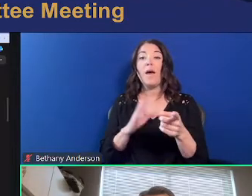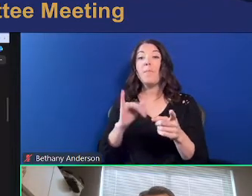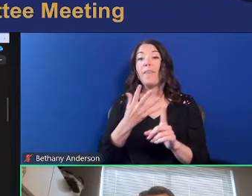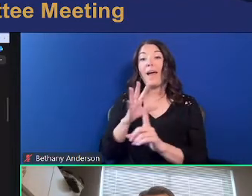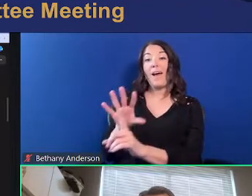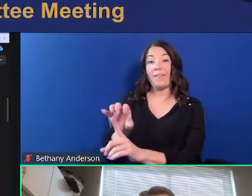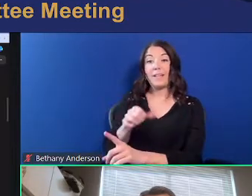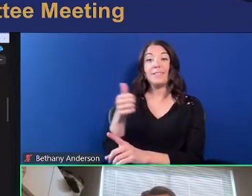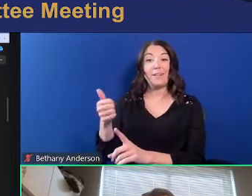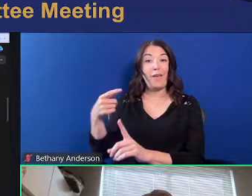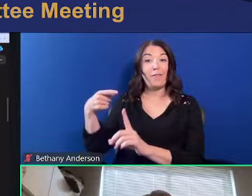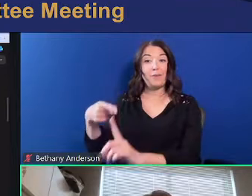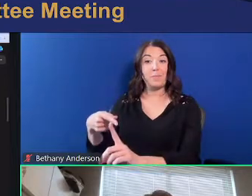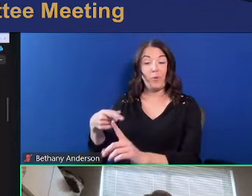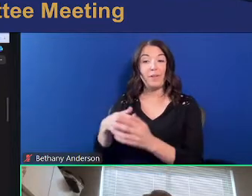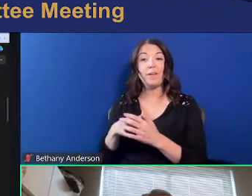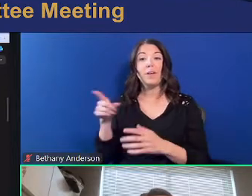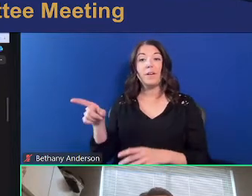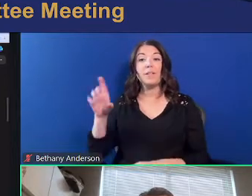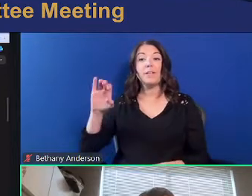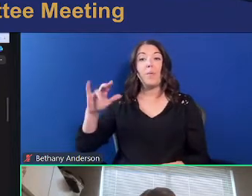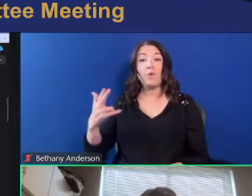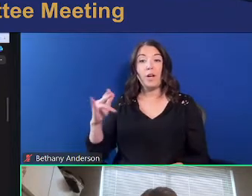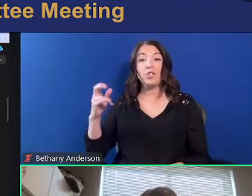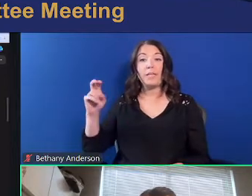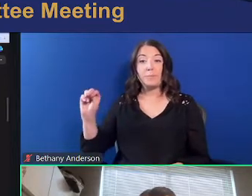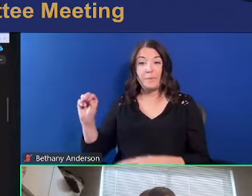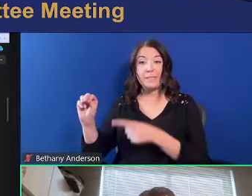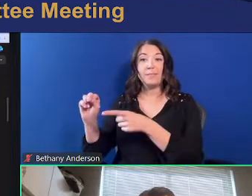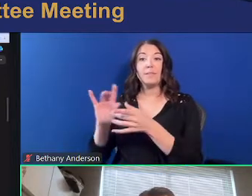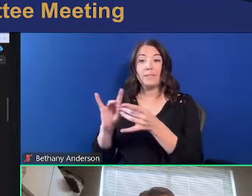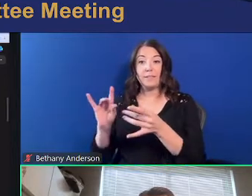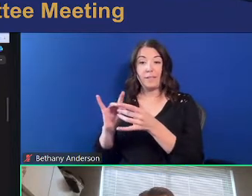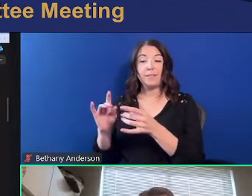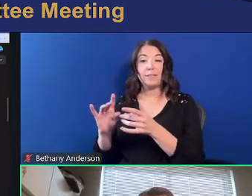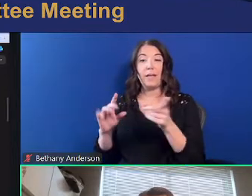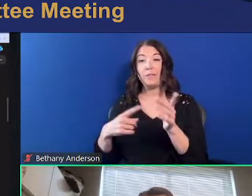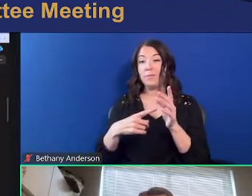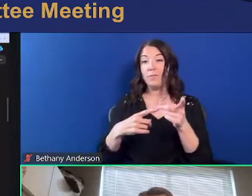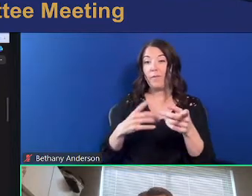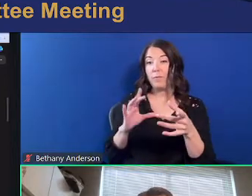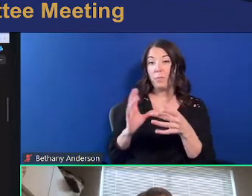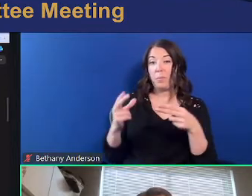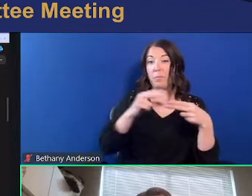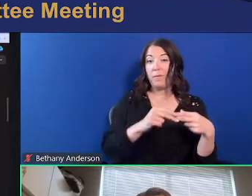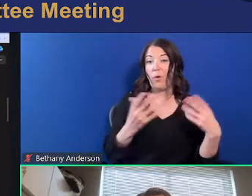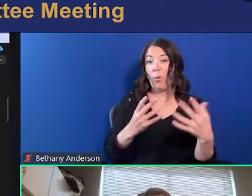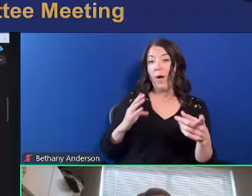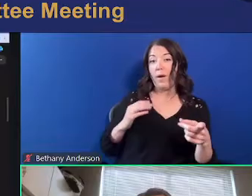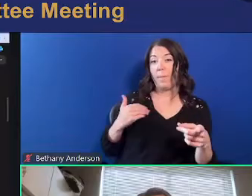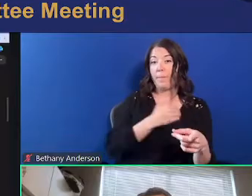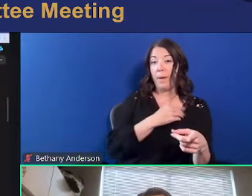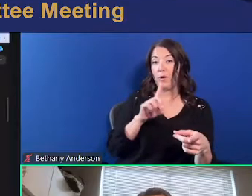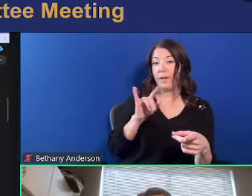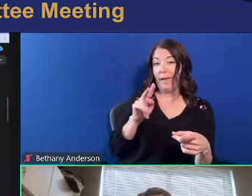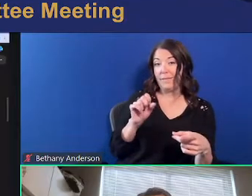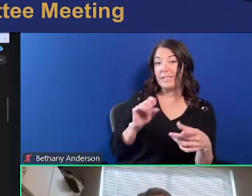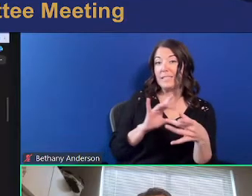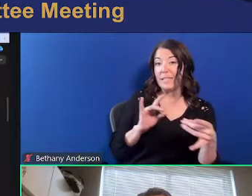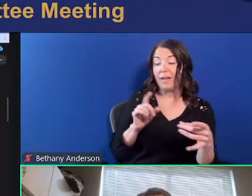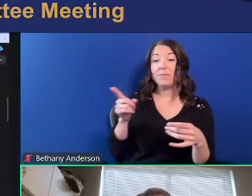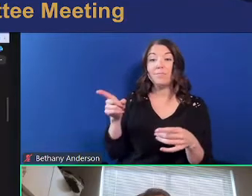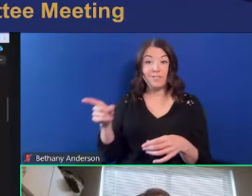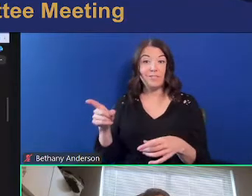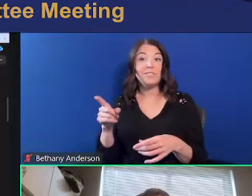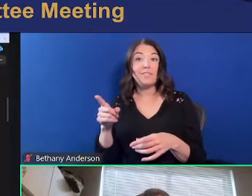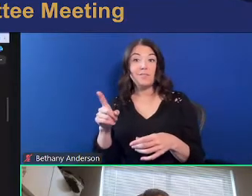part. Deborah Jacobson, in reflection on what Board Member Davis said, has been a even down